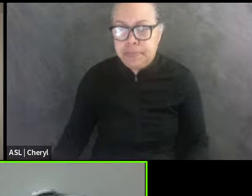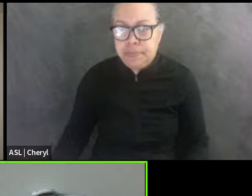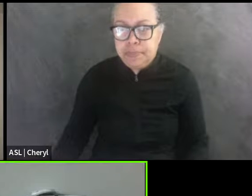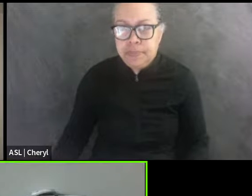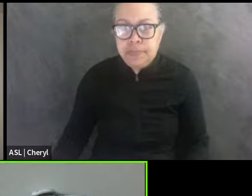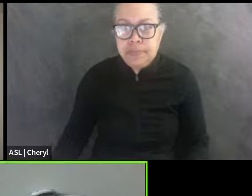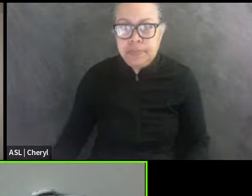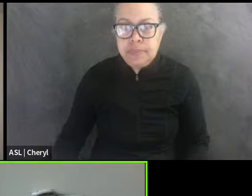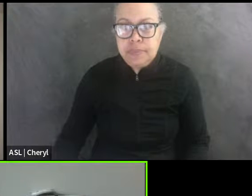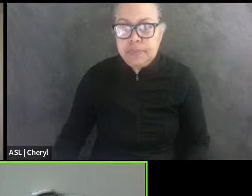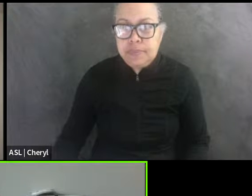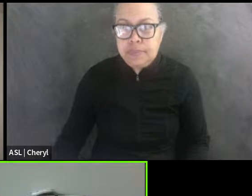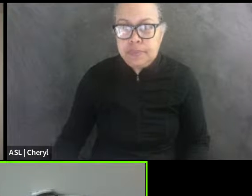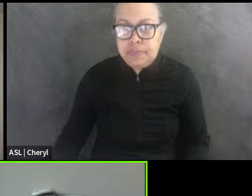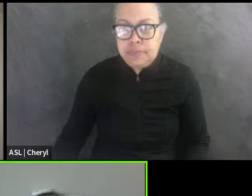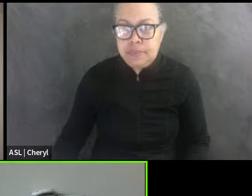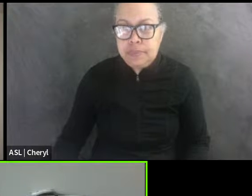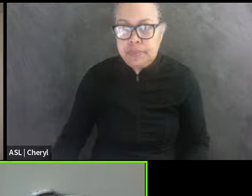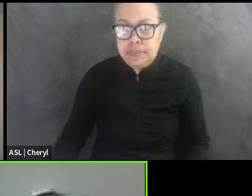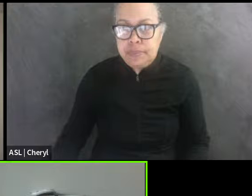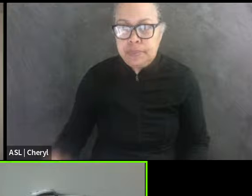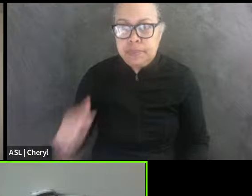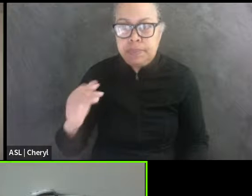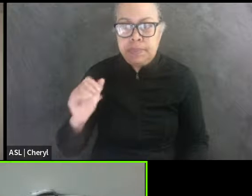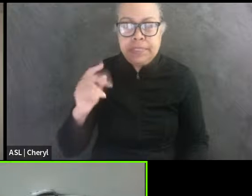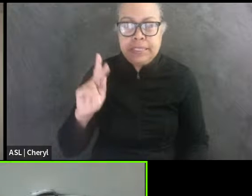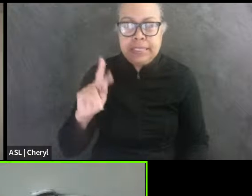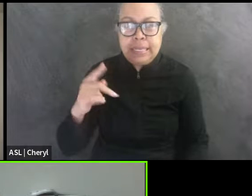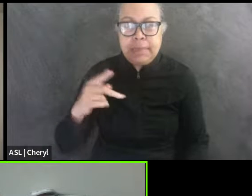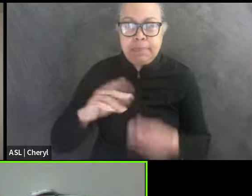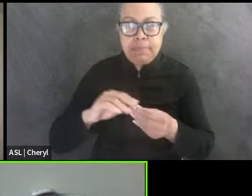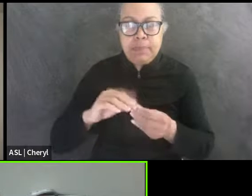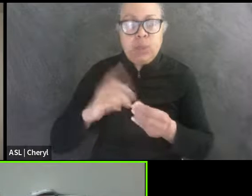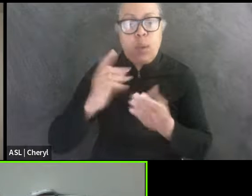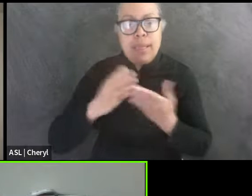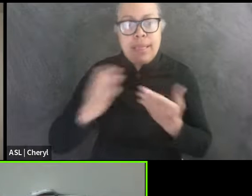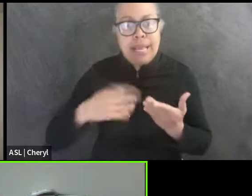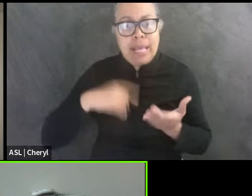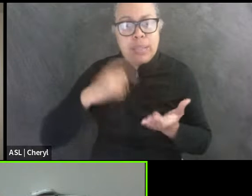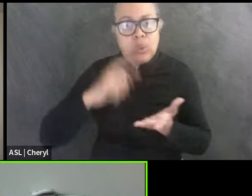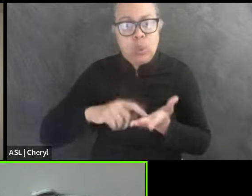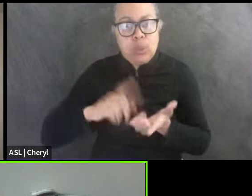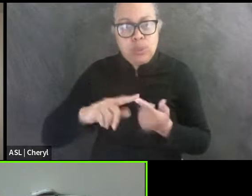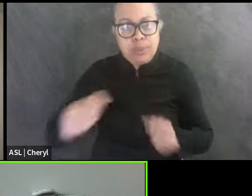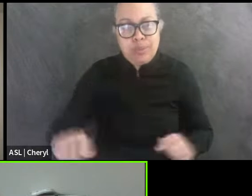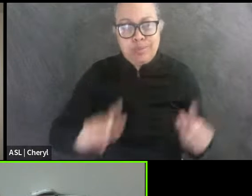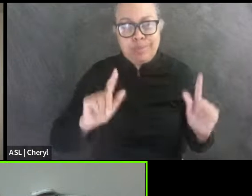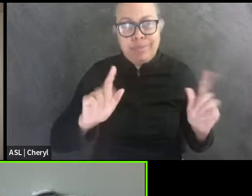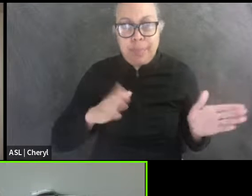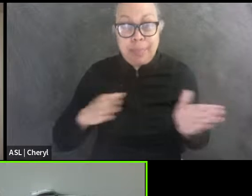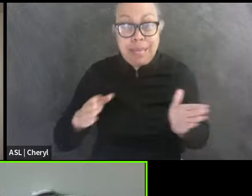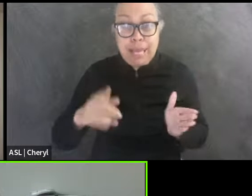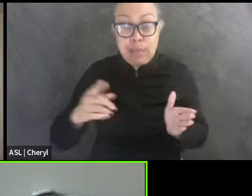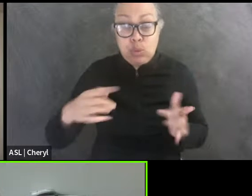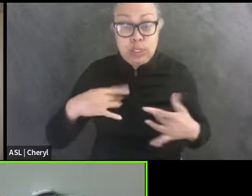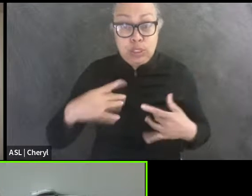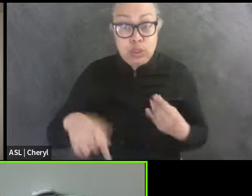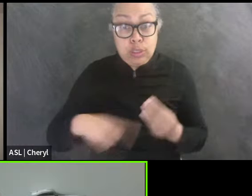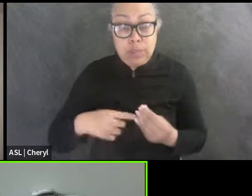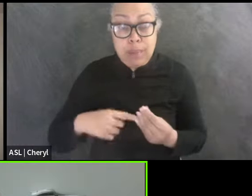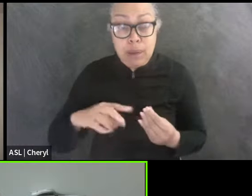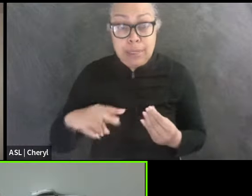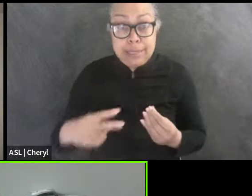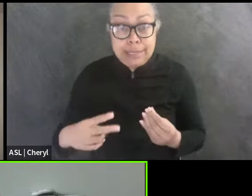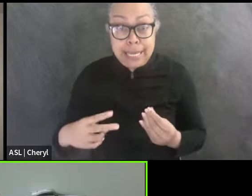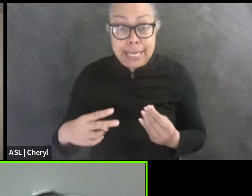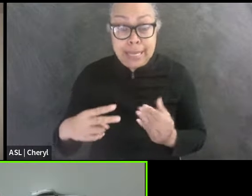Kevin, one thing I looked when you were pulling the plans up, you're concerned about a second story.